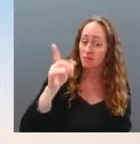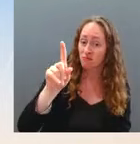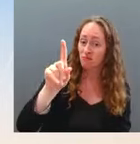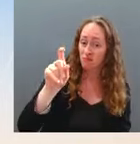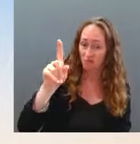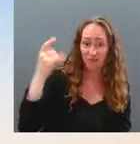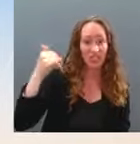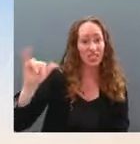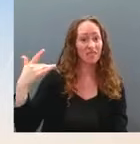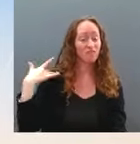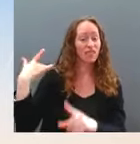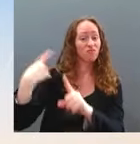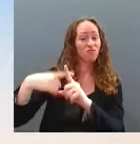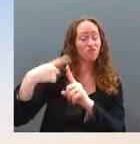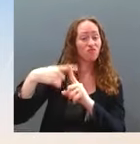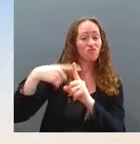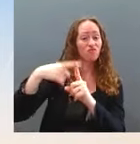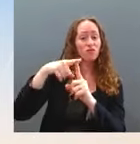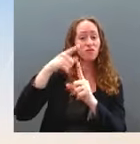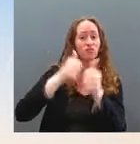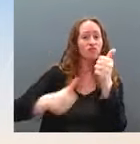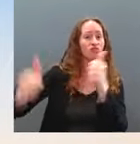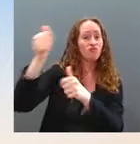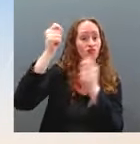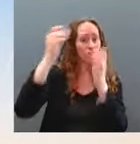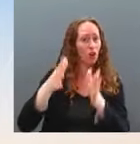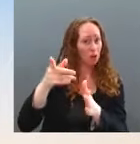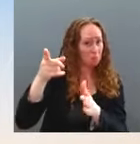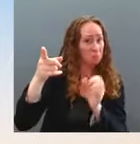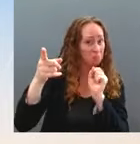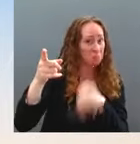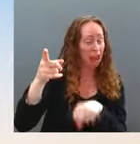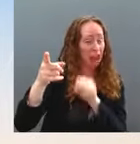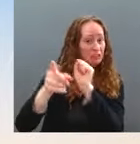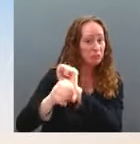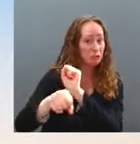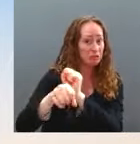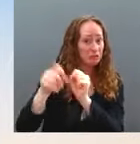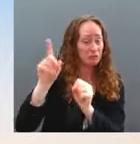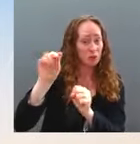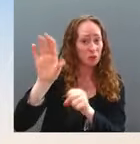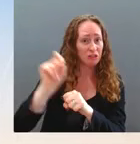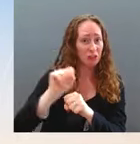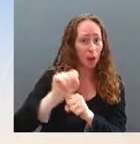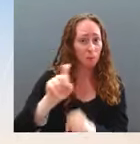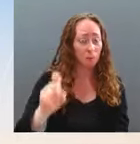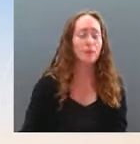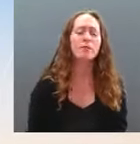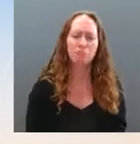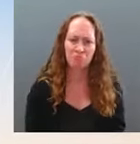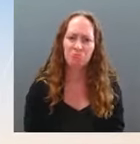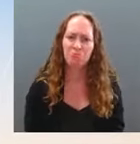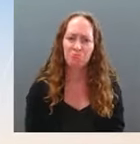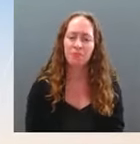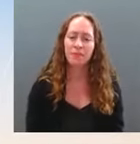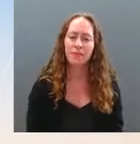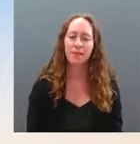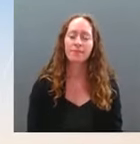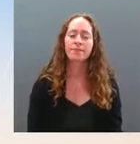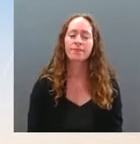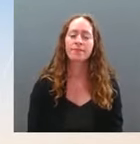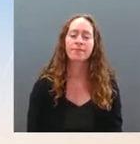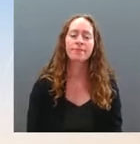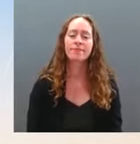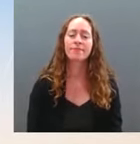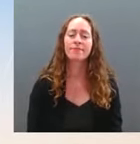clarity. Is it your sense that Judge Jackson will ascend to the bench sooner than the end of the term? Because our understanding